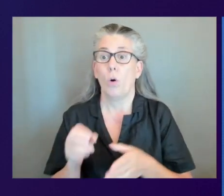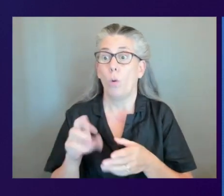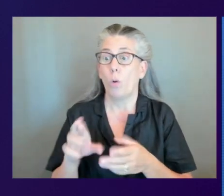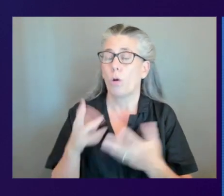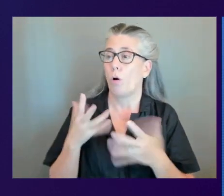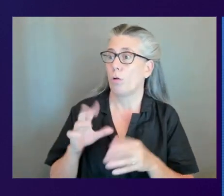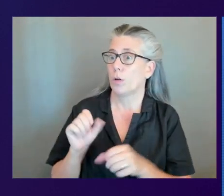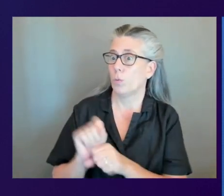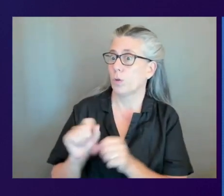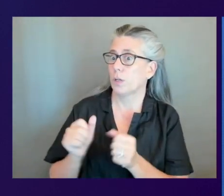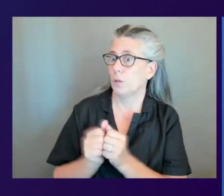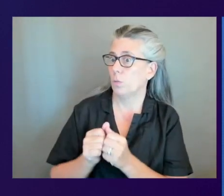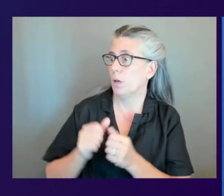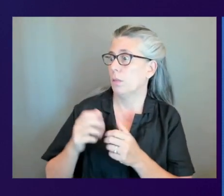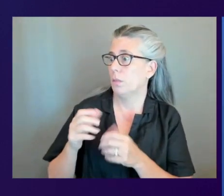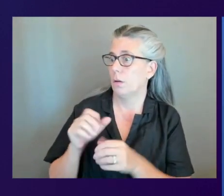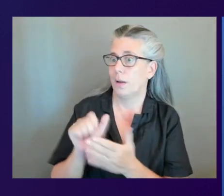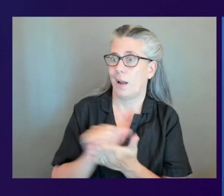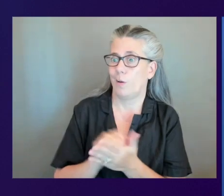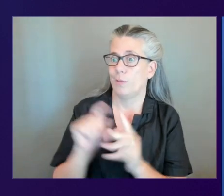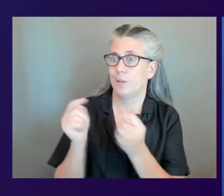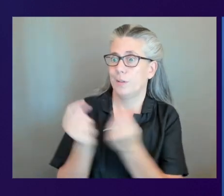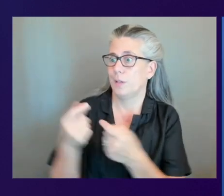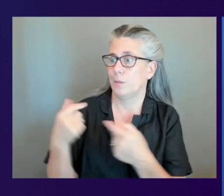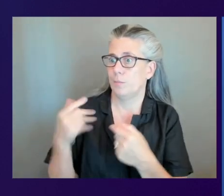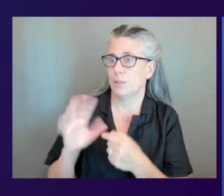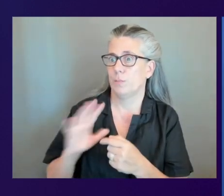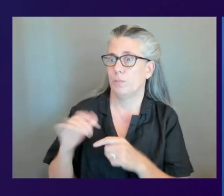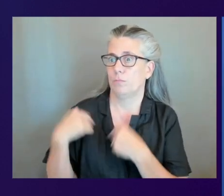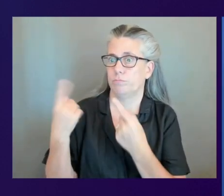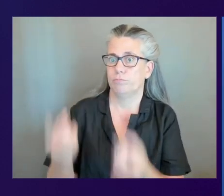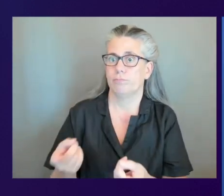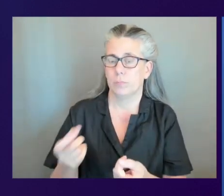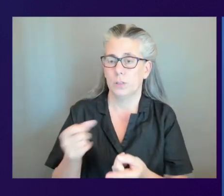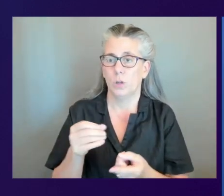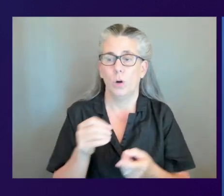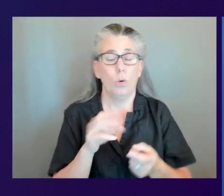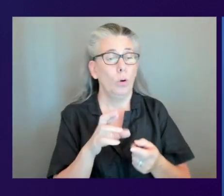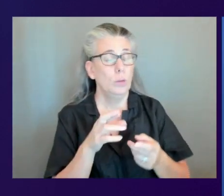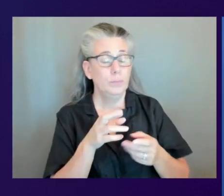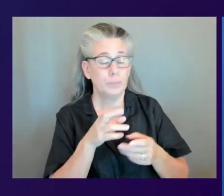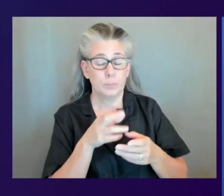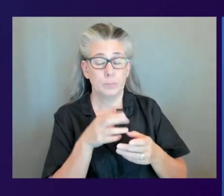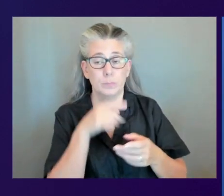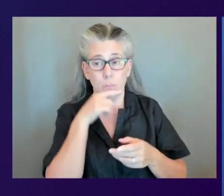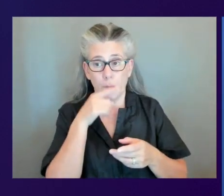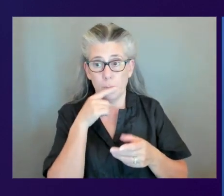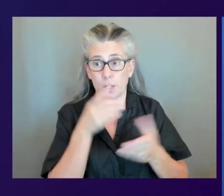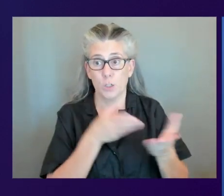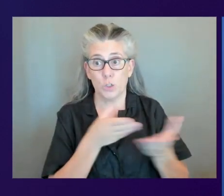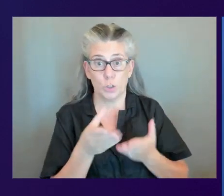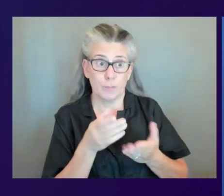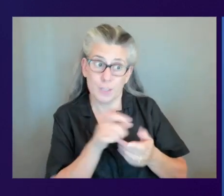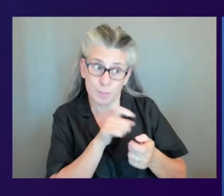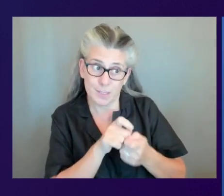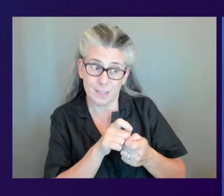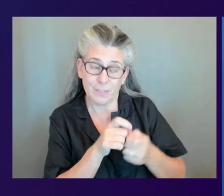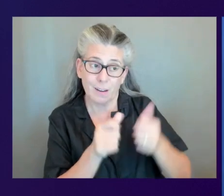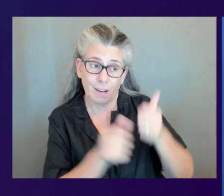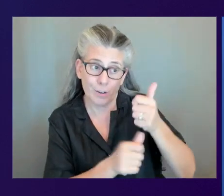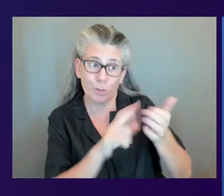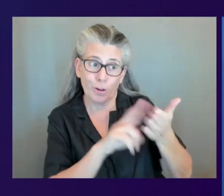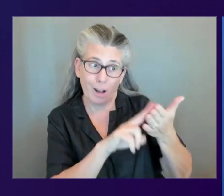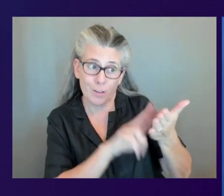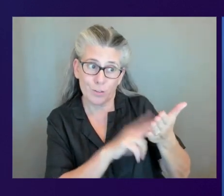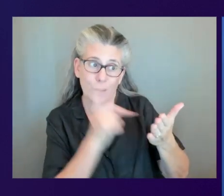one of our 4 integrations. Or let's take it to the public sector. Maybe only certain people are on a contract, and you're kind of limited